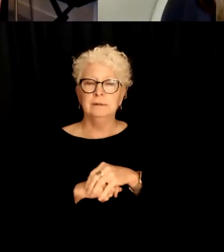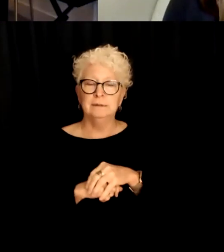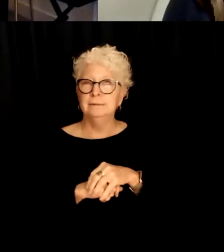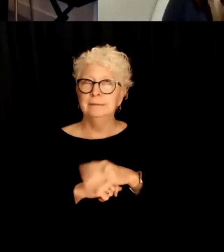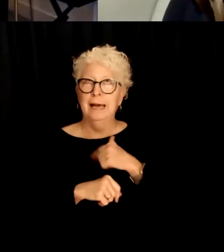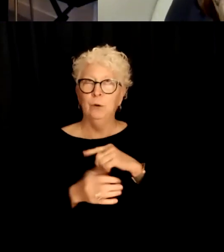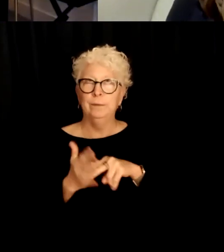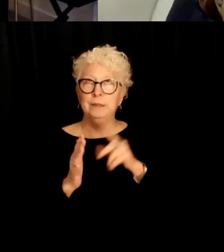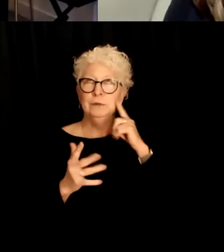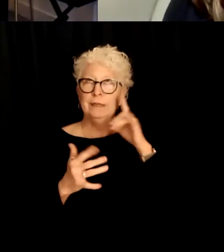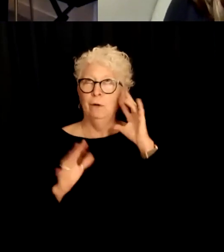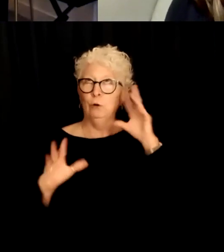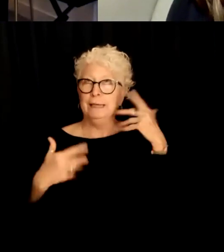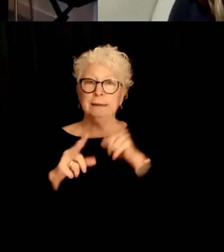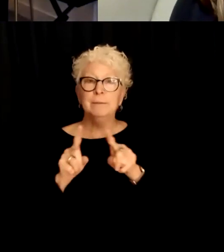world, and